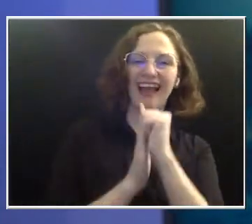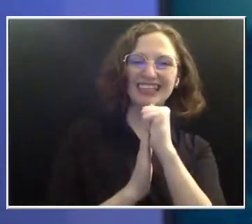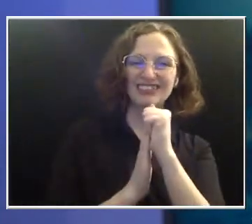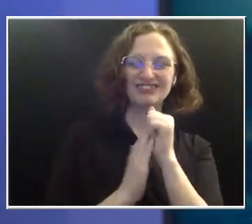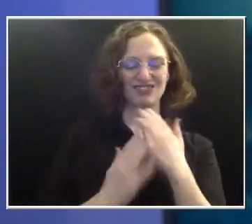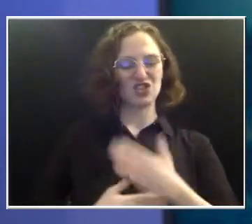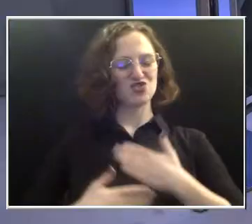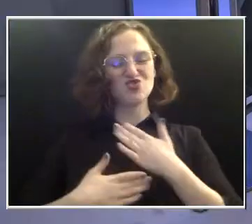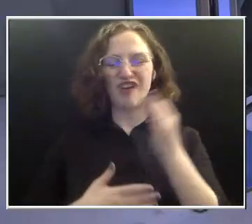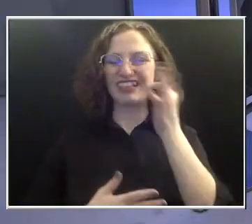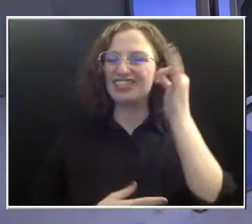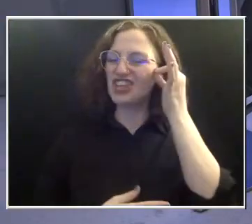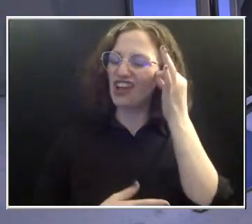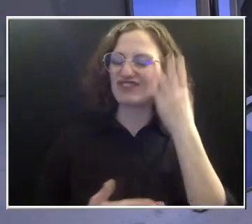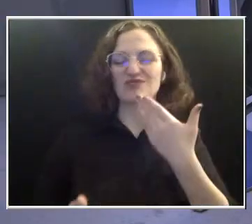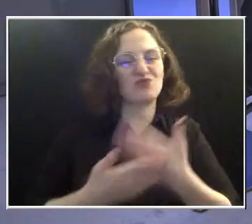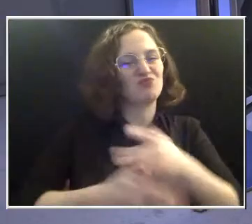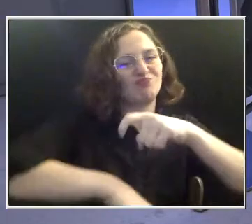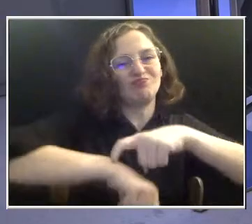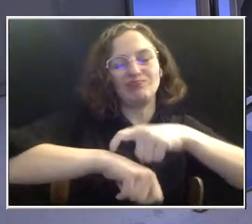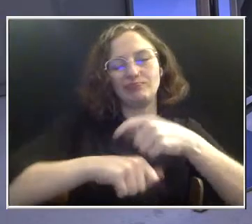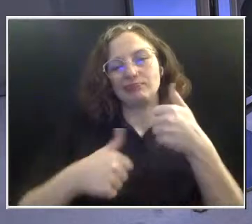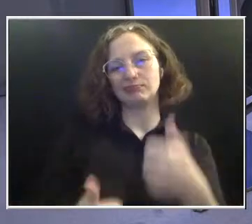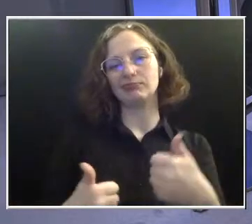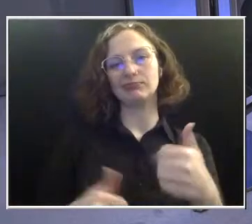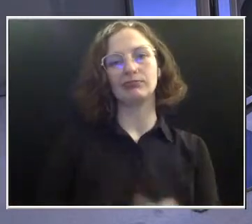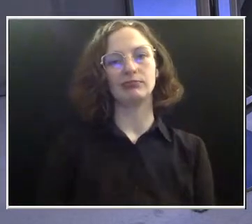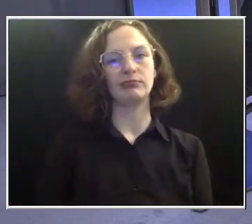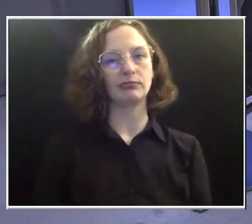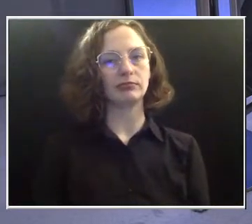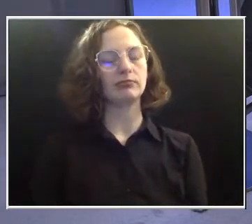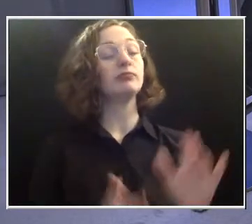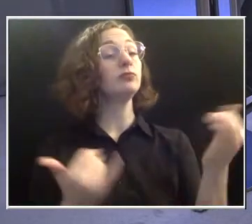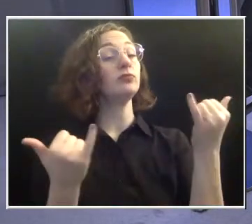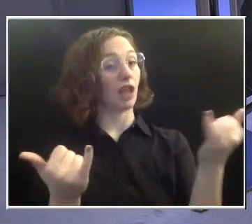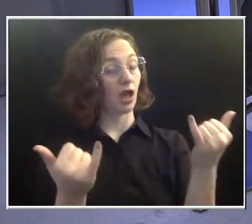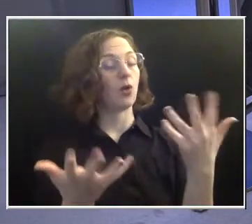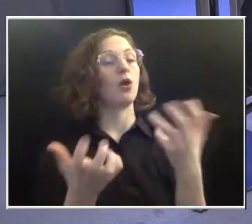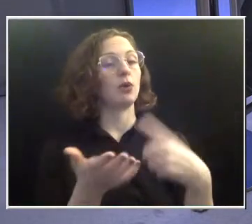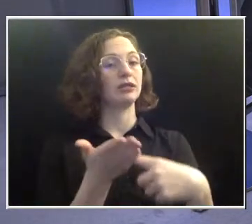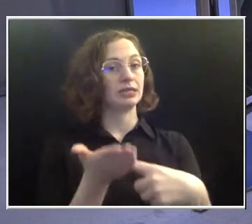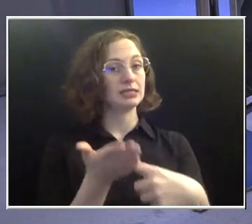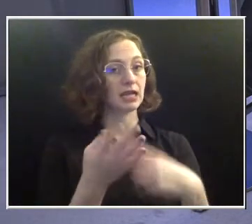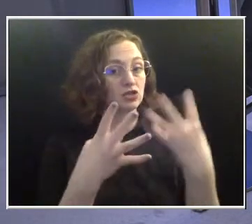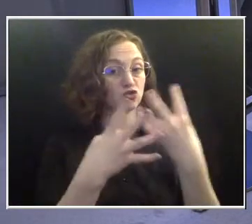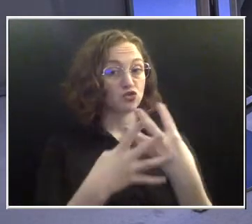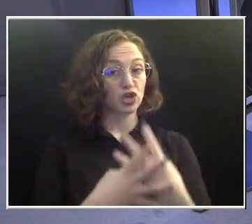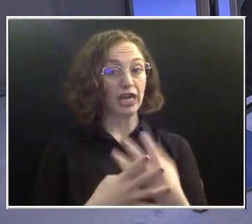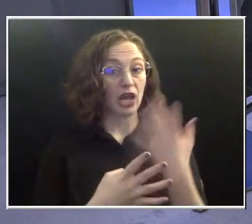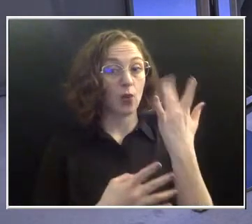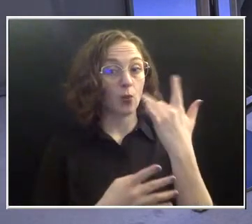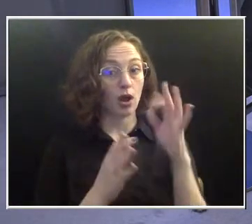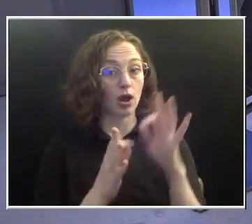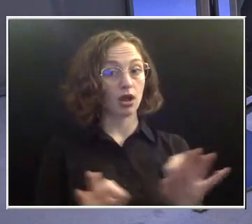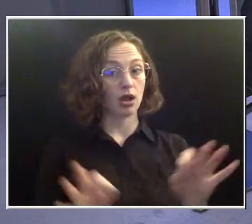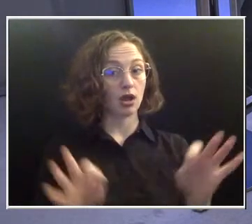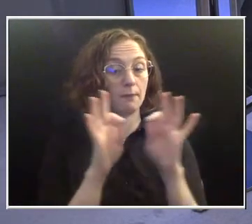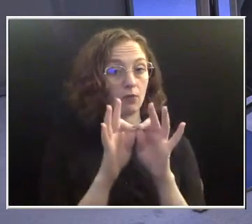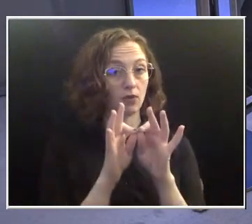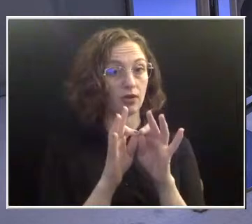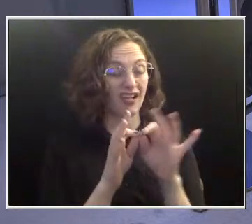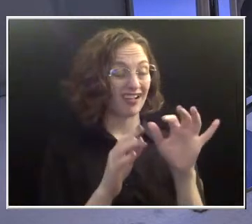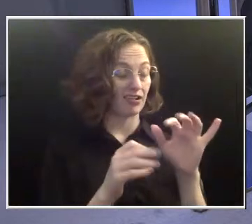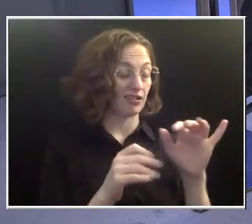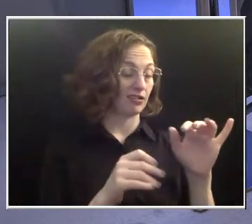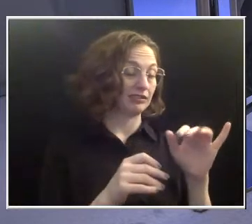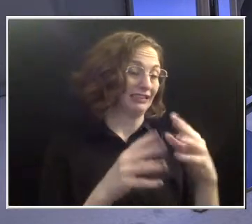Yeah. So it was really nice. So let's talk about the importance of screening. Yeah. Mm-hmm. Can we talk a little bit about that, and then also about the vaccine, the HPV vaccine? Yeah,